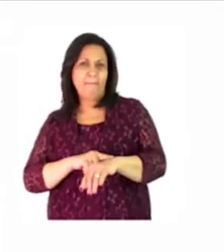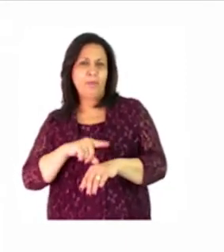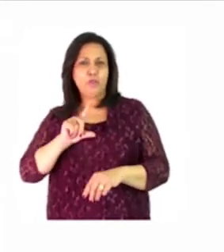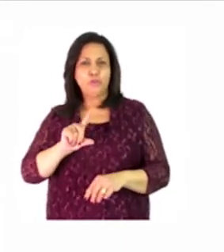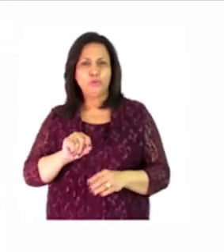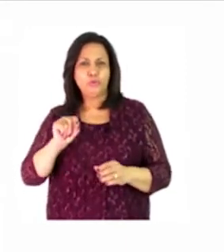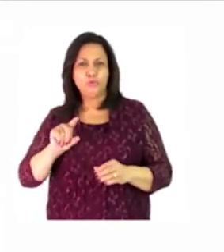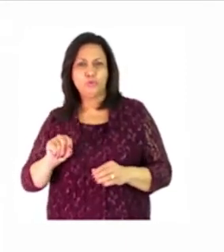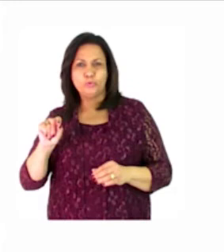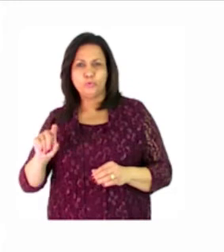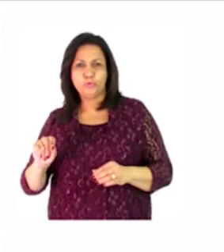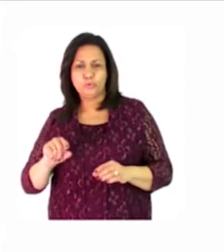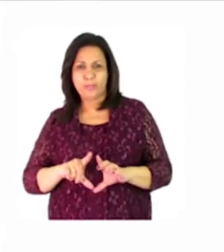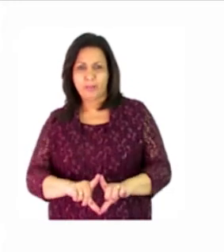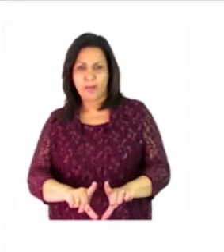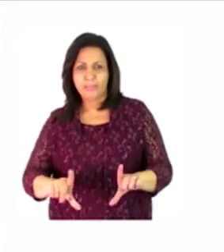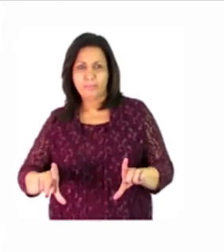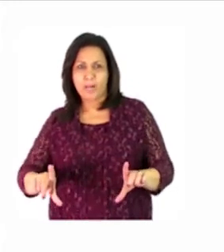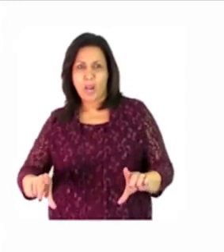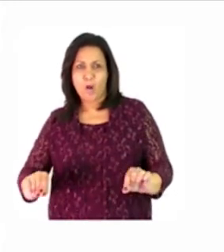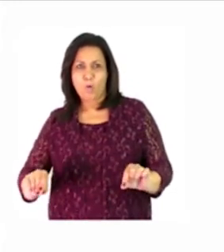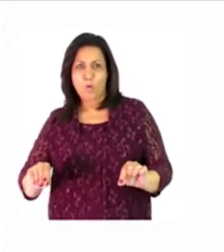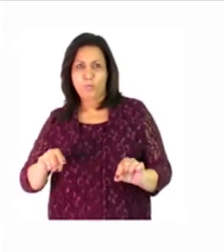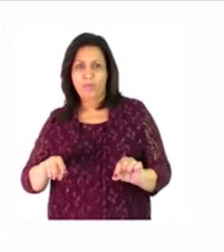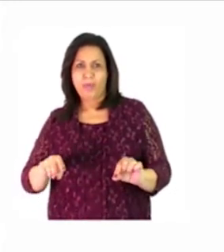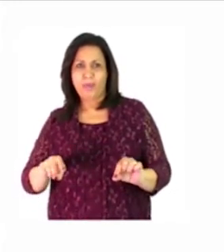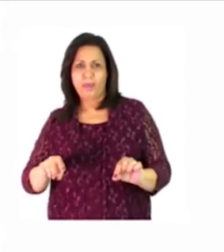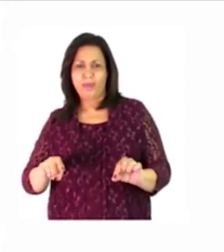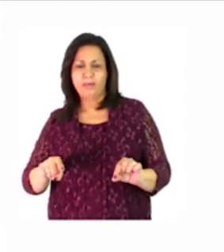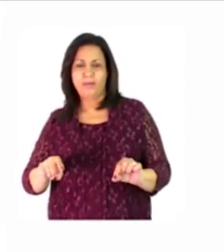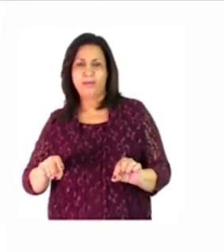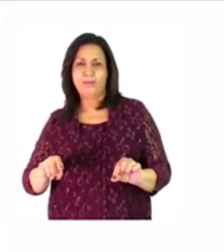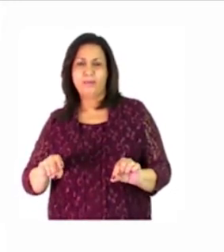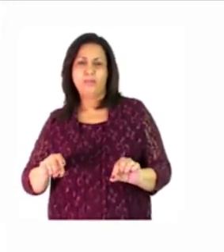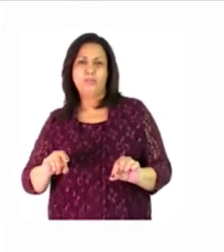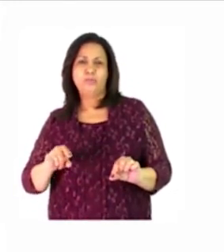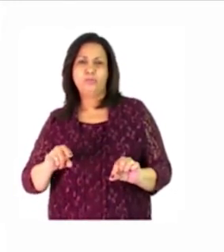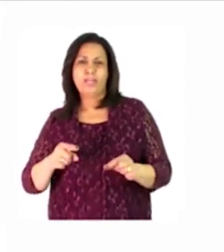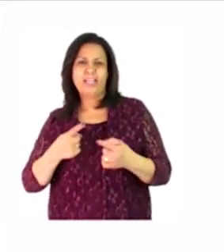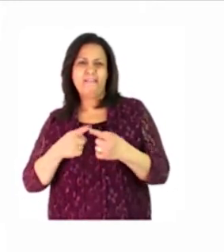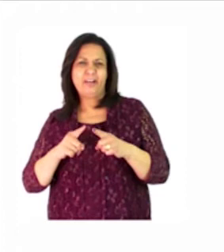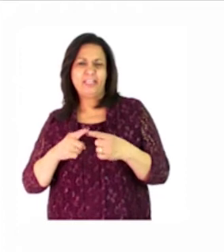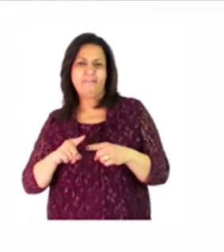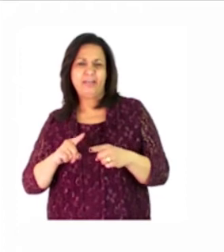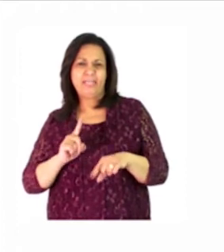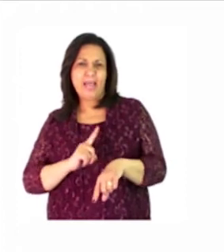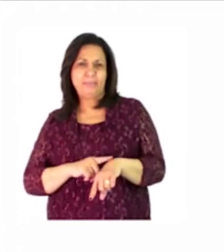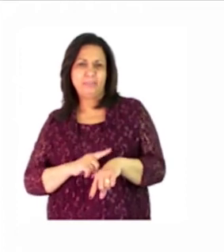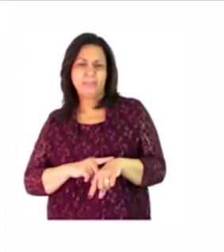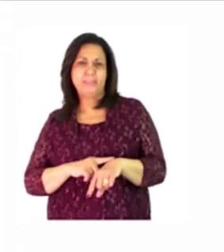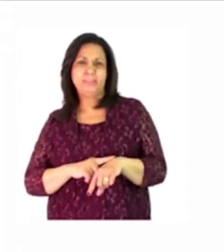the list below. We have all the time listed at the bottom, and it says